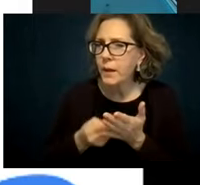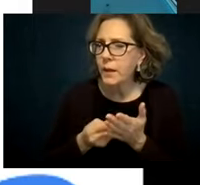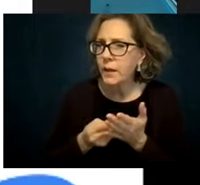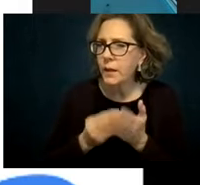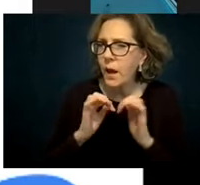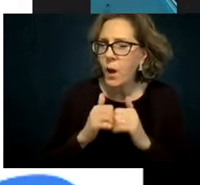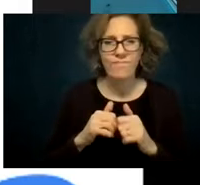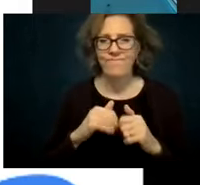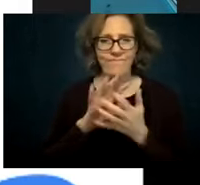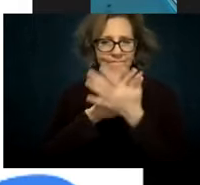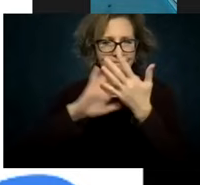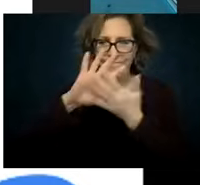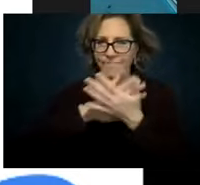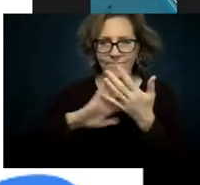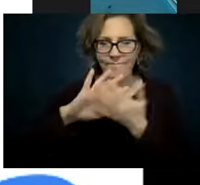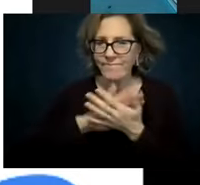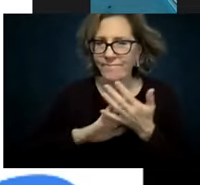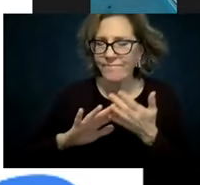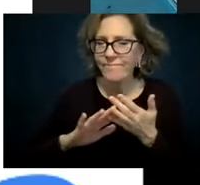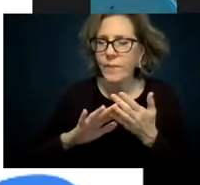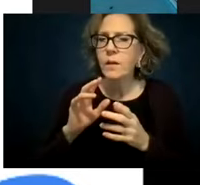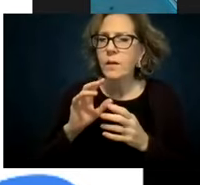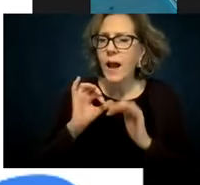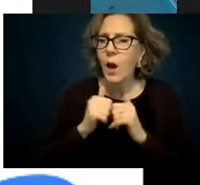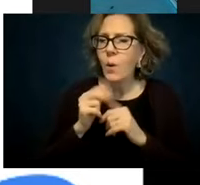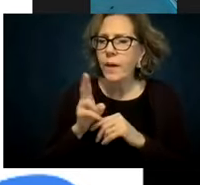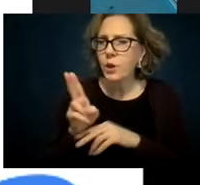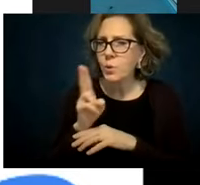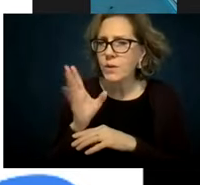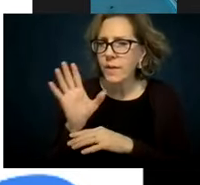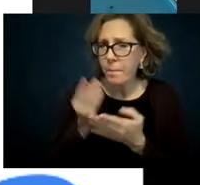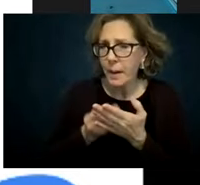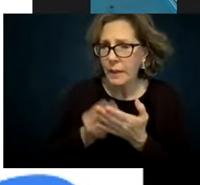about using their money wisely?